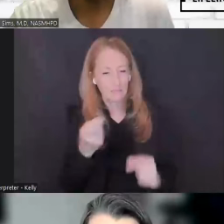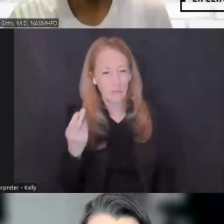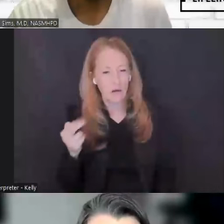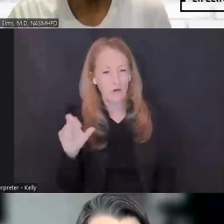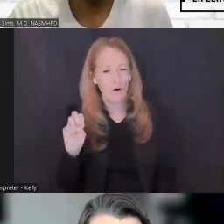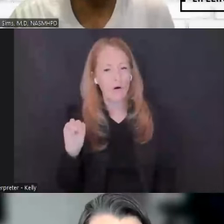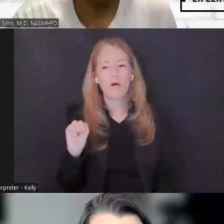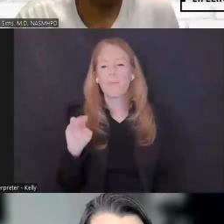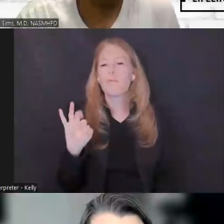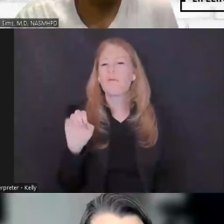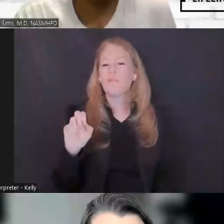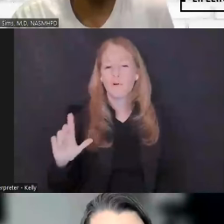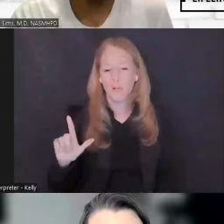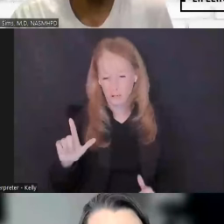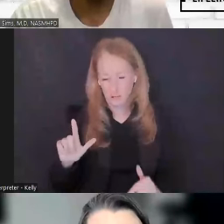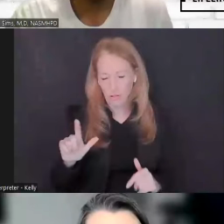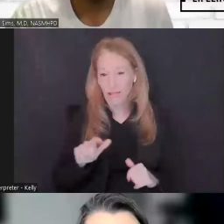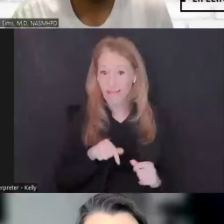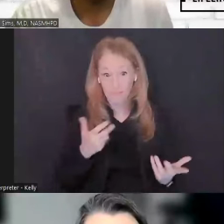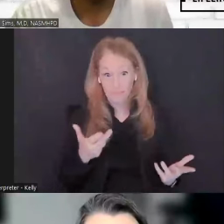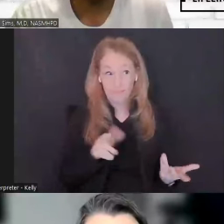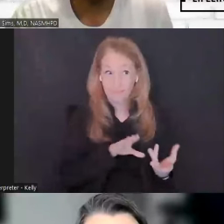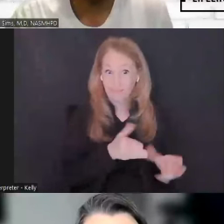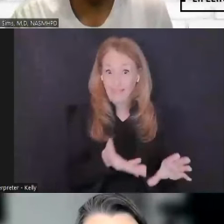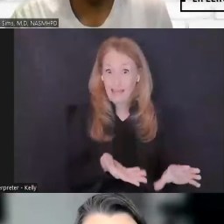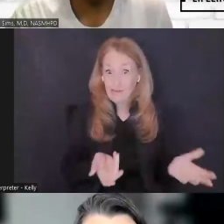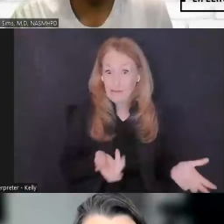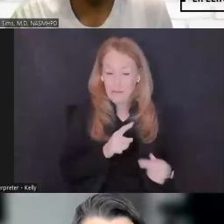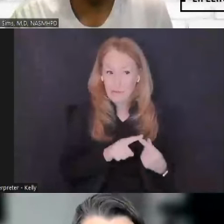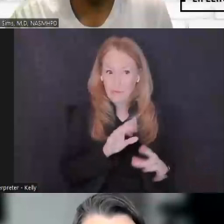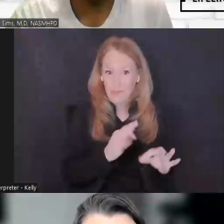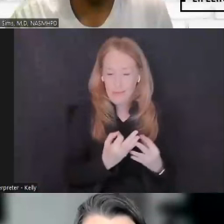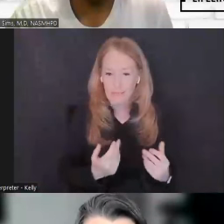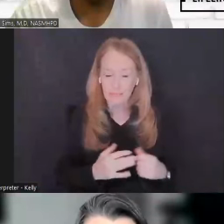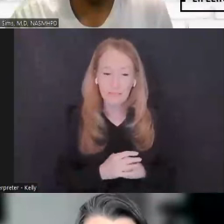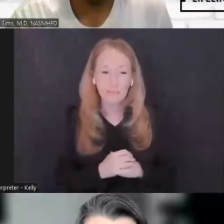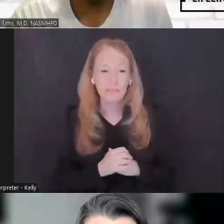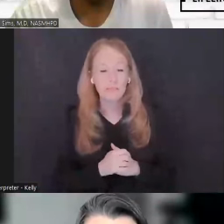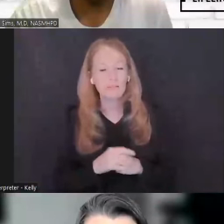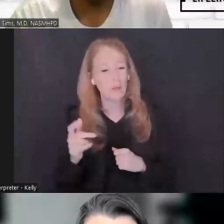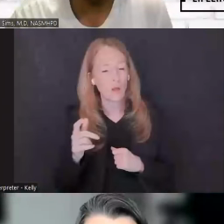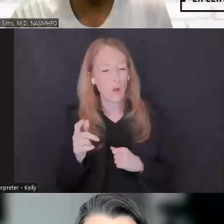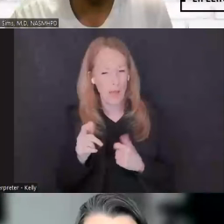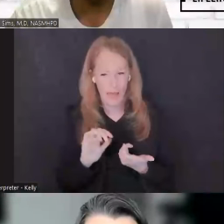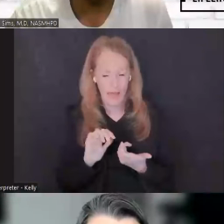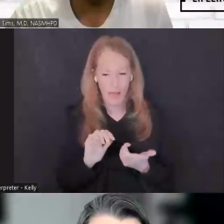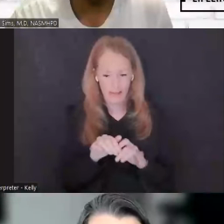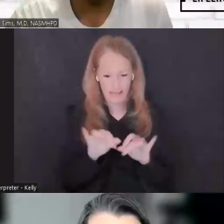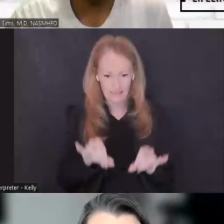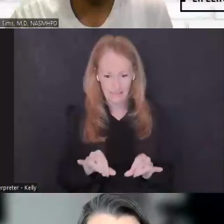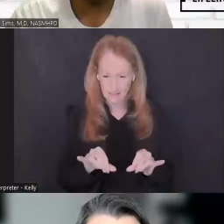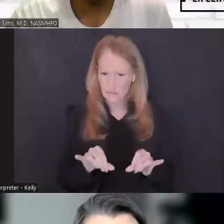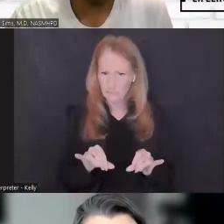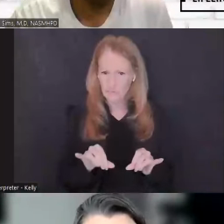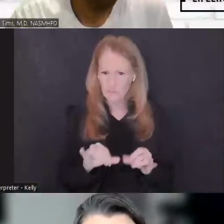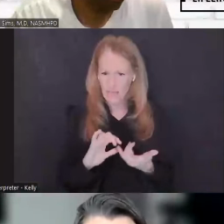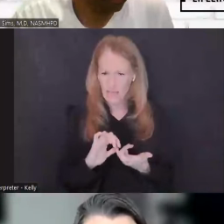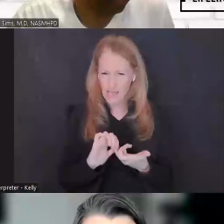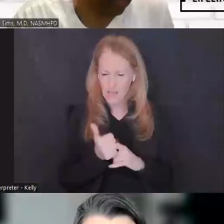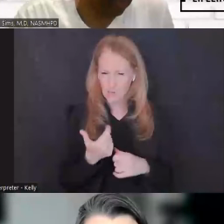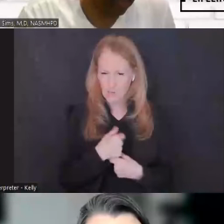to them, their family members. And so how do we make the system safer? And I think it's yes, there is